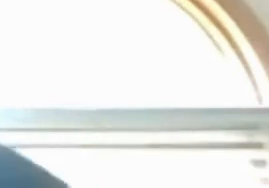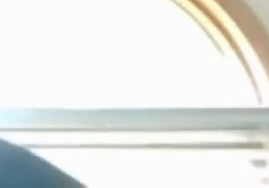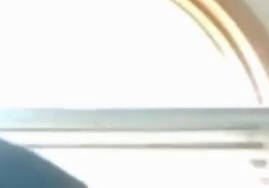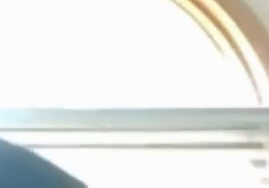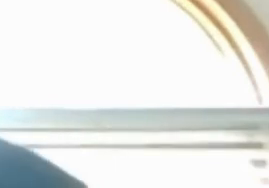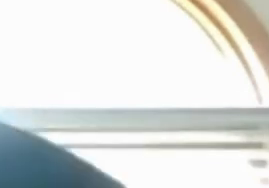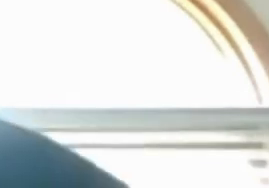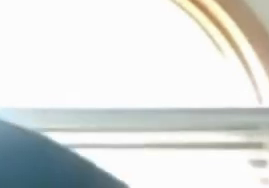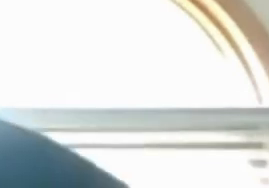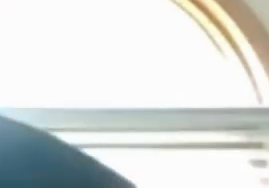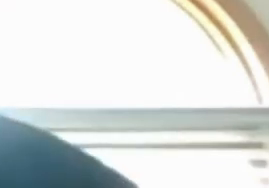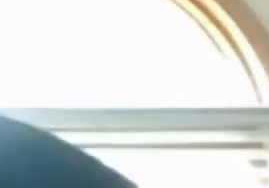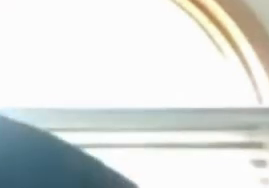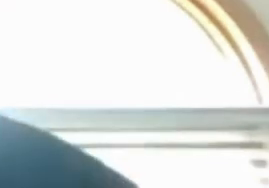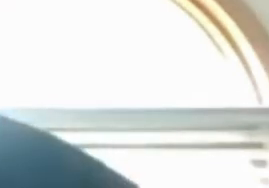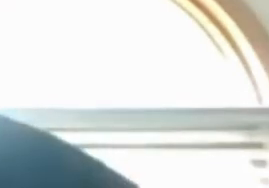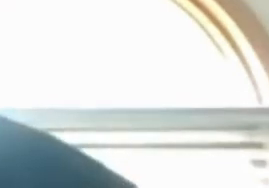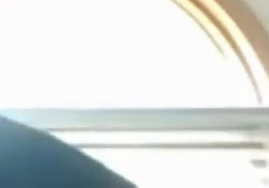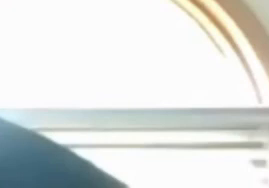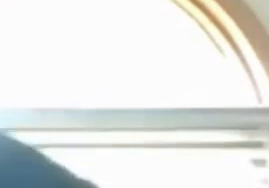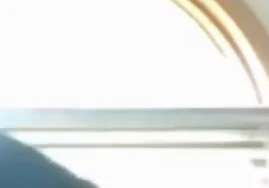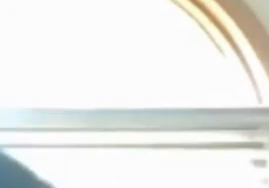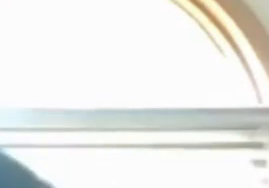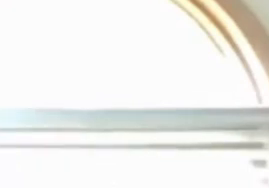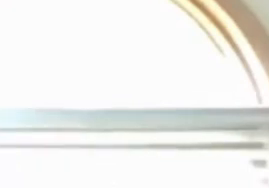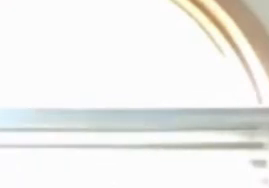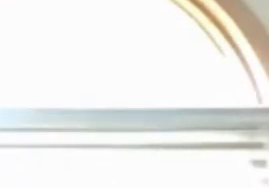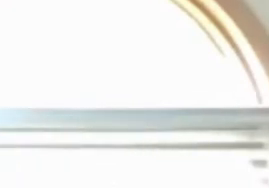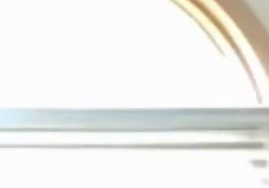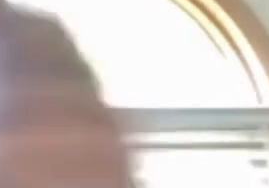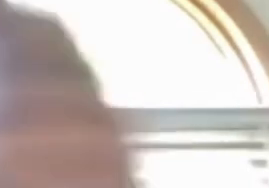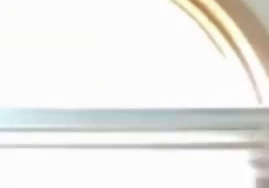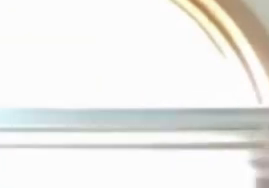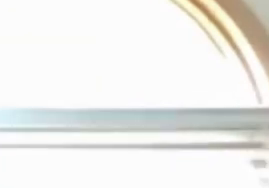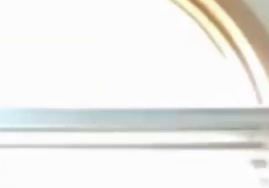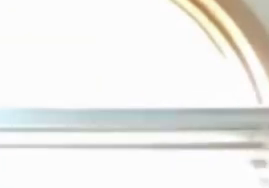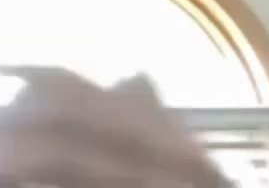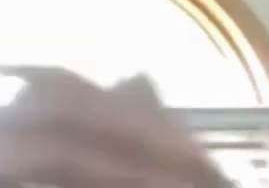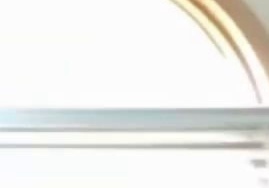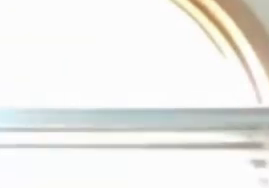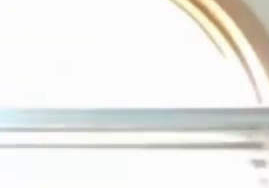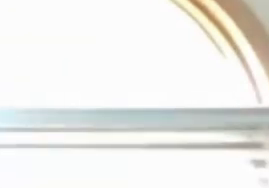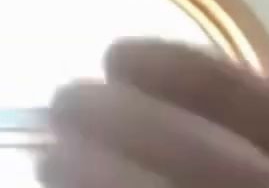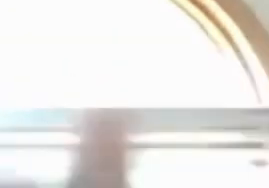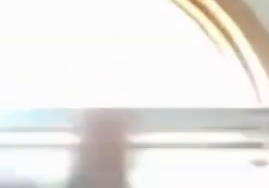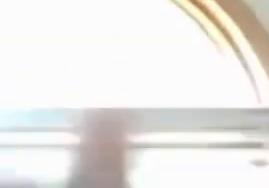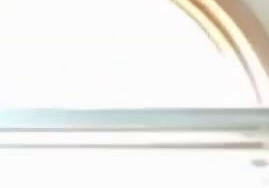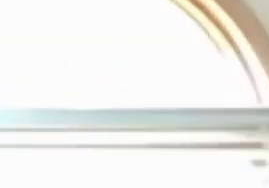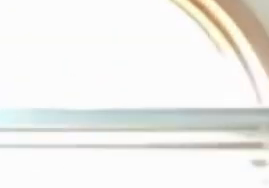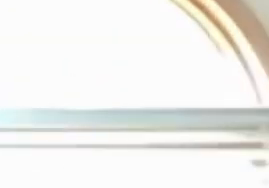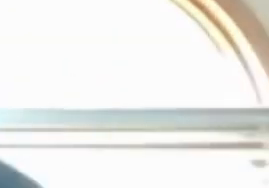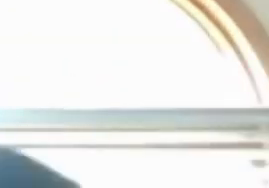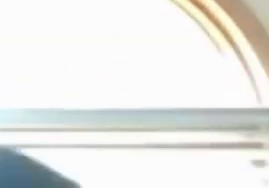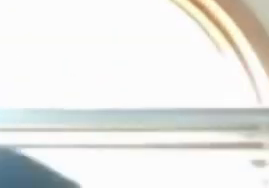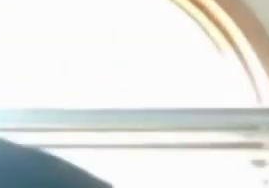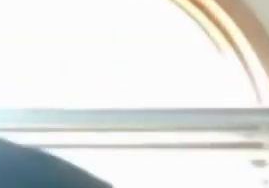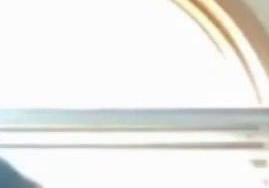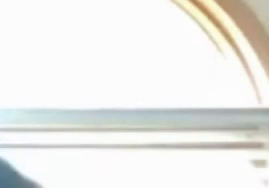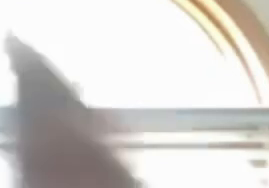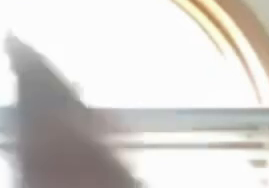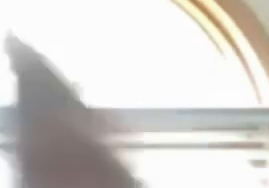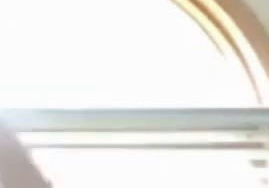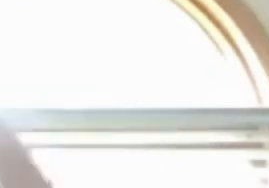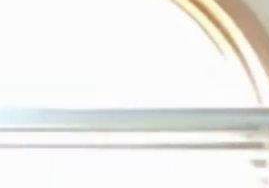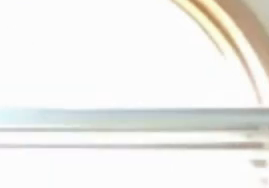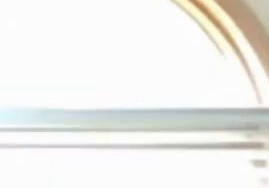to enable live captions. We also want to thank everybody who's posed questions before the event began. We want to hear from